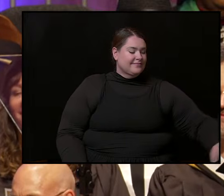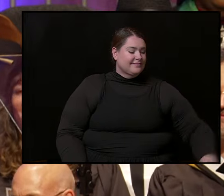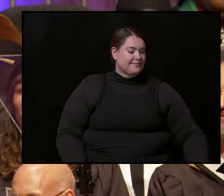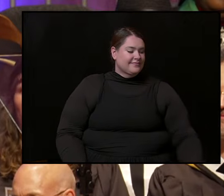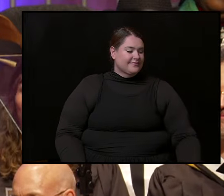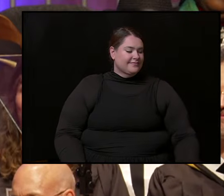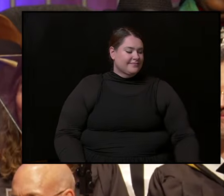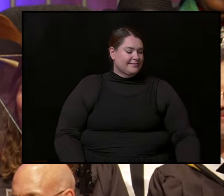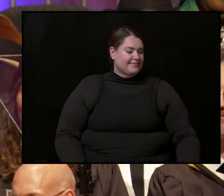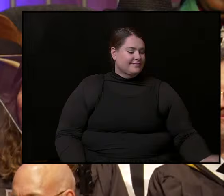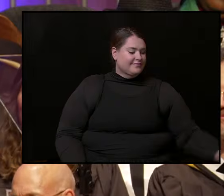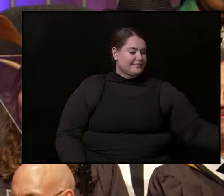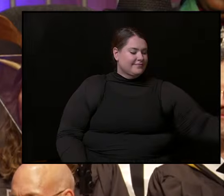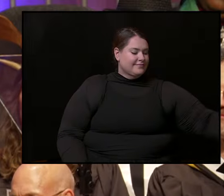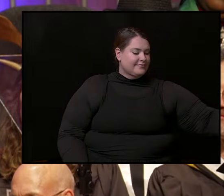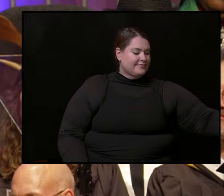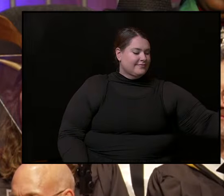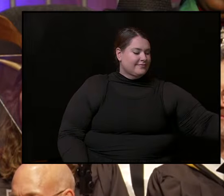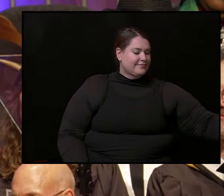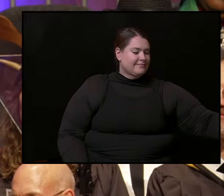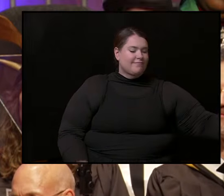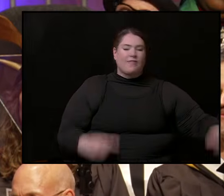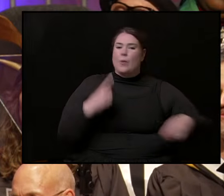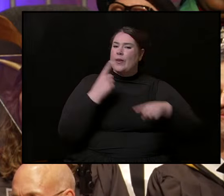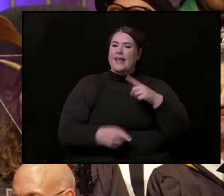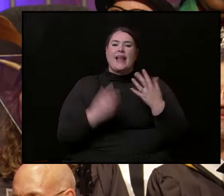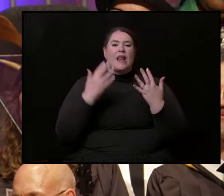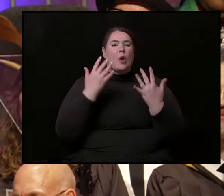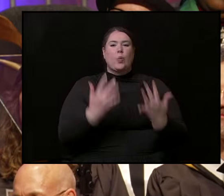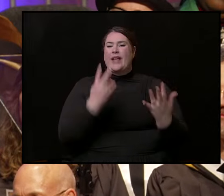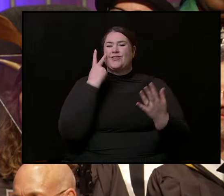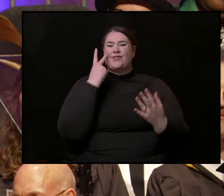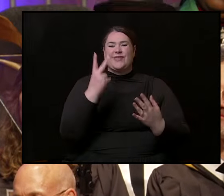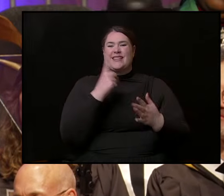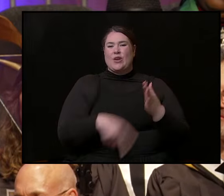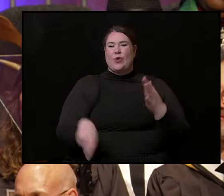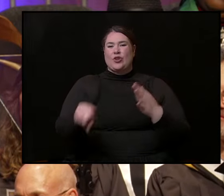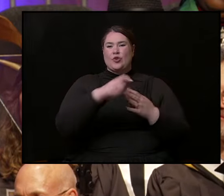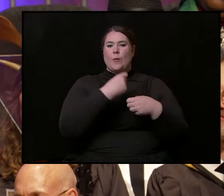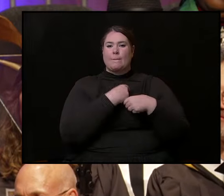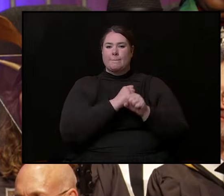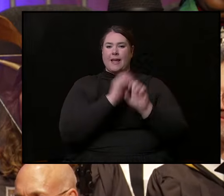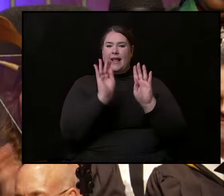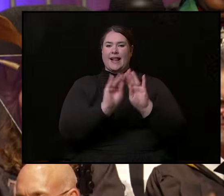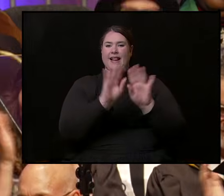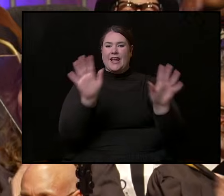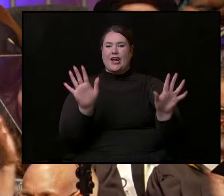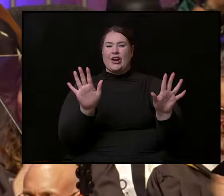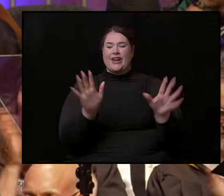And we cannot wait to see what you make visible. Congratulations.